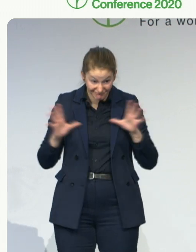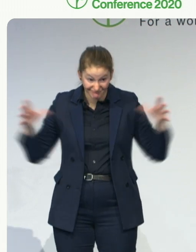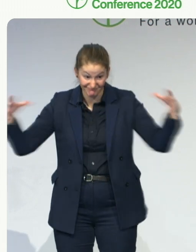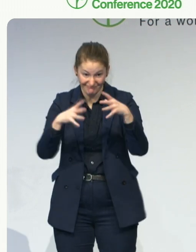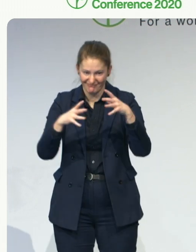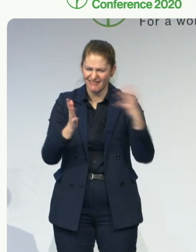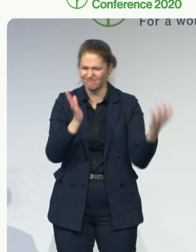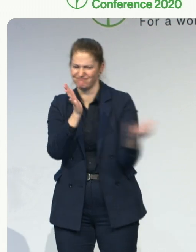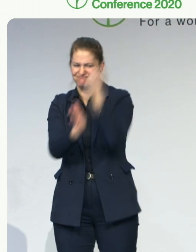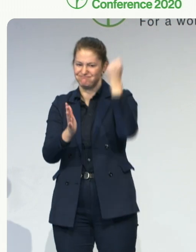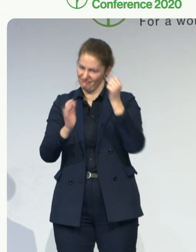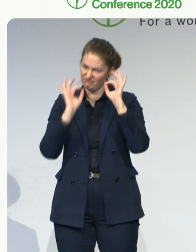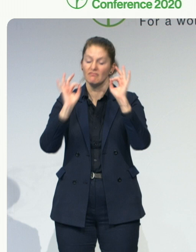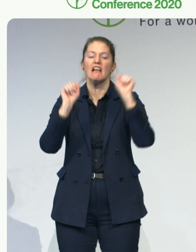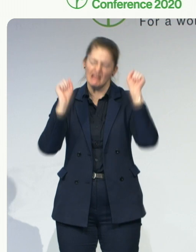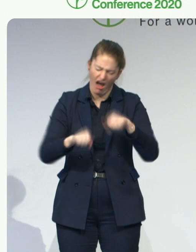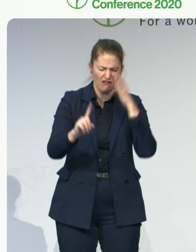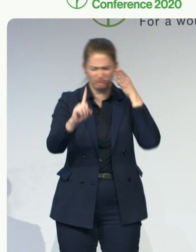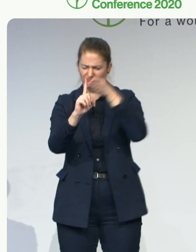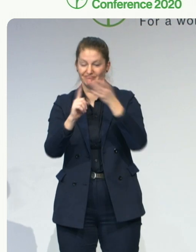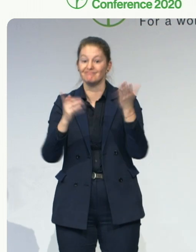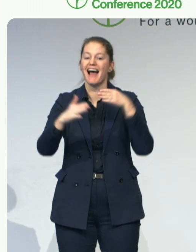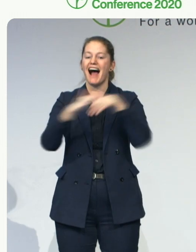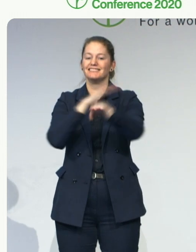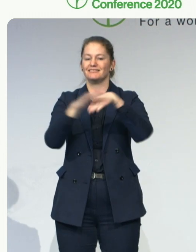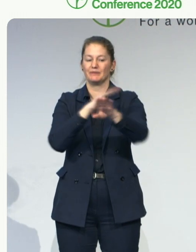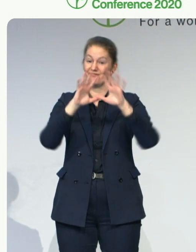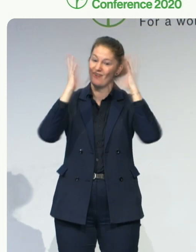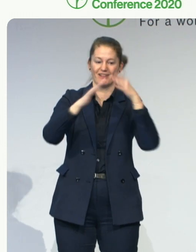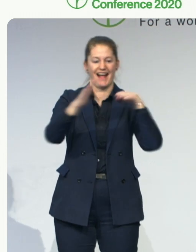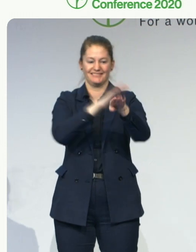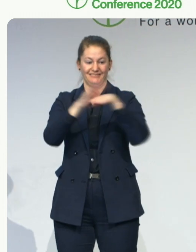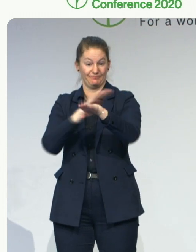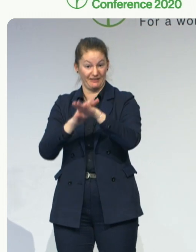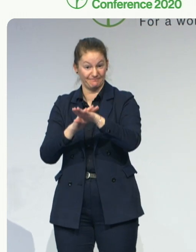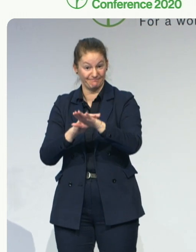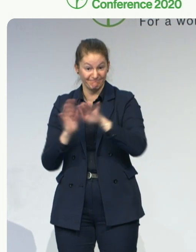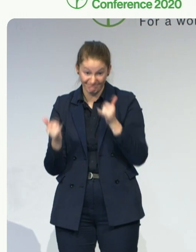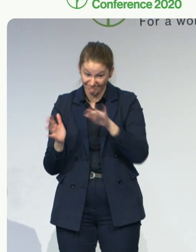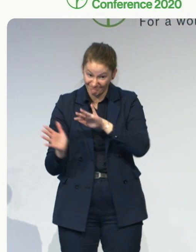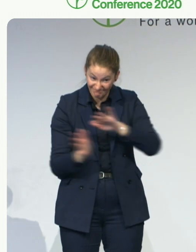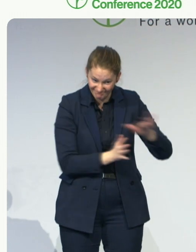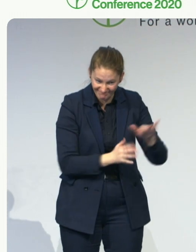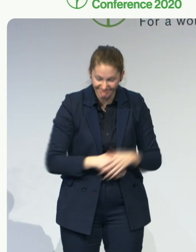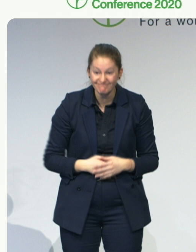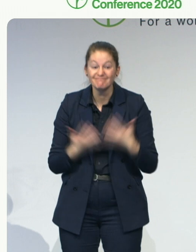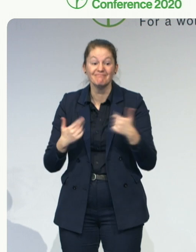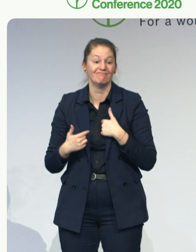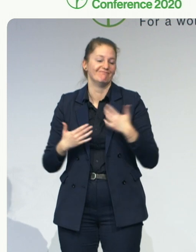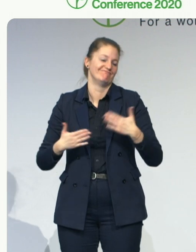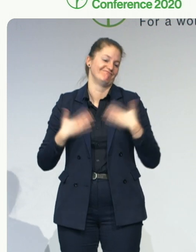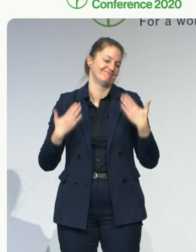that now said, we are even more excited about to step aside and let the